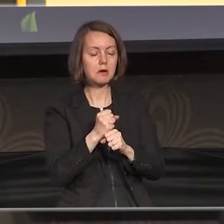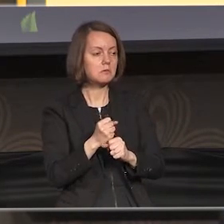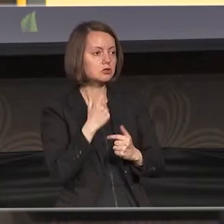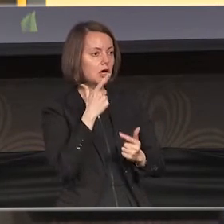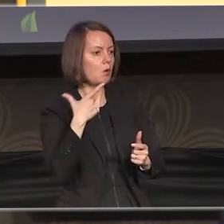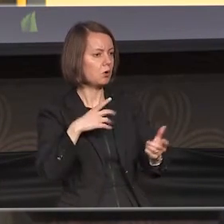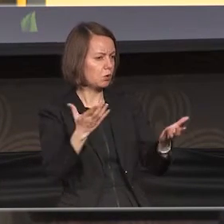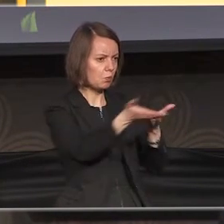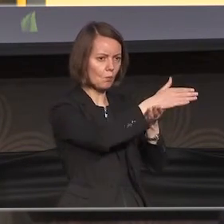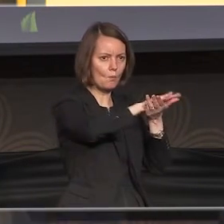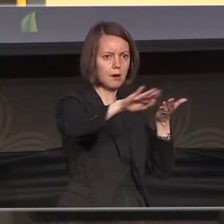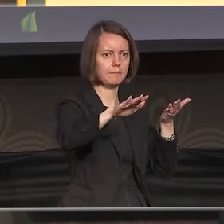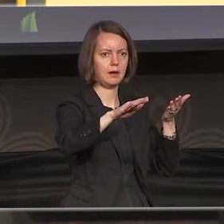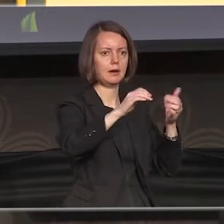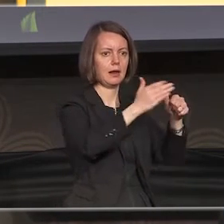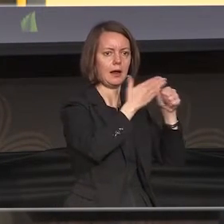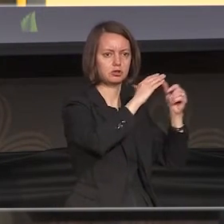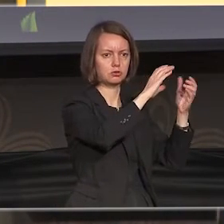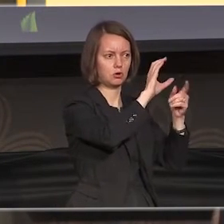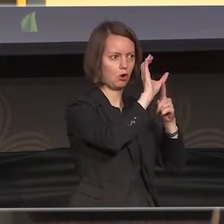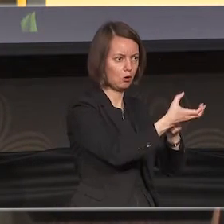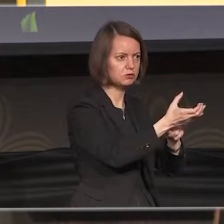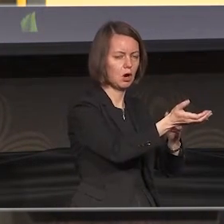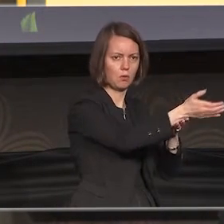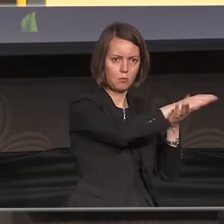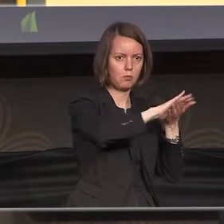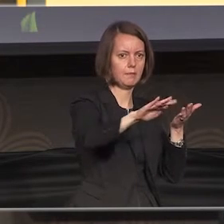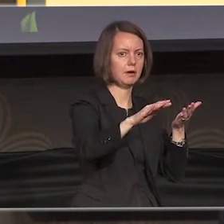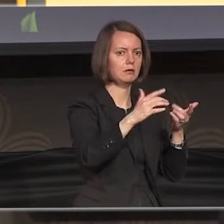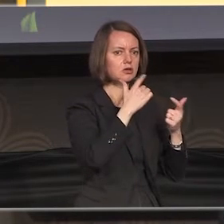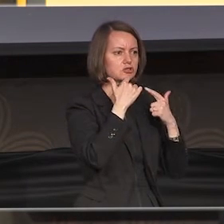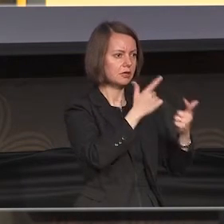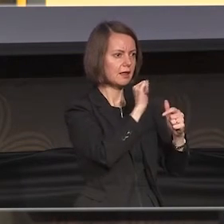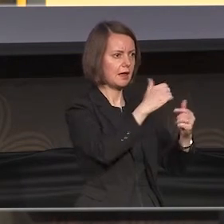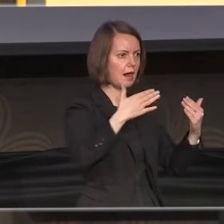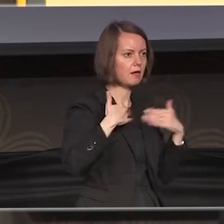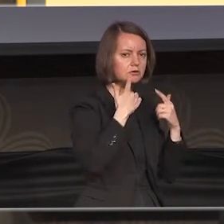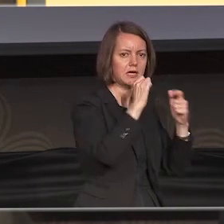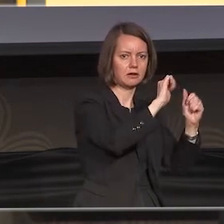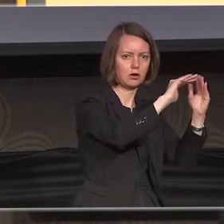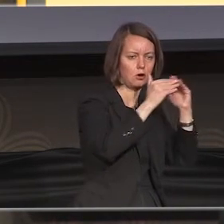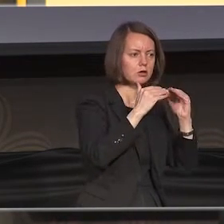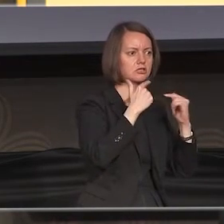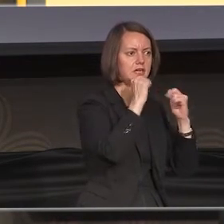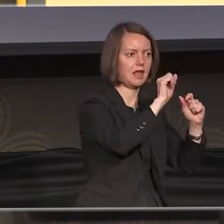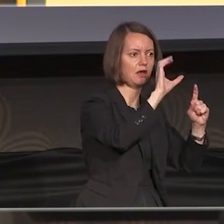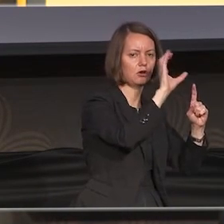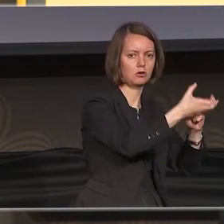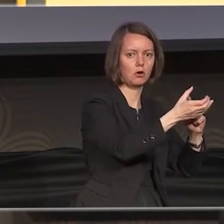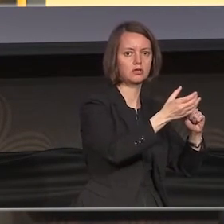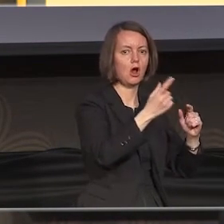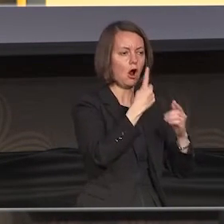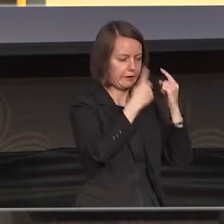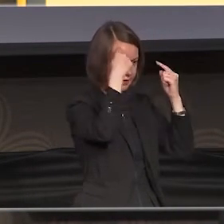and health, to be replaced by cash flow to the government and individuals. I want to make the point today that